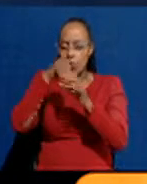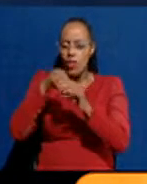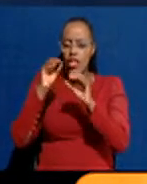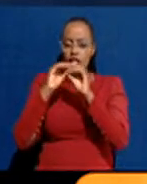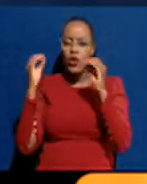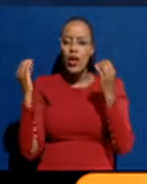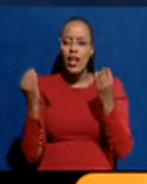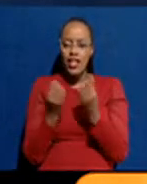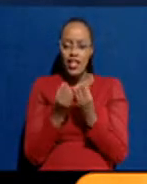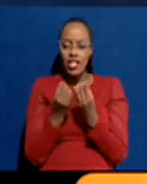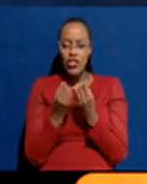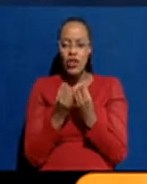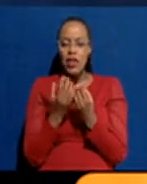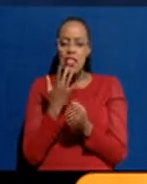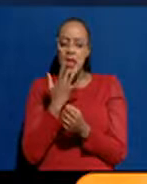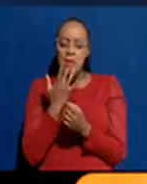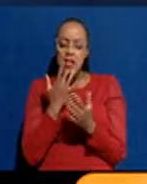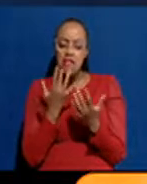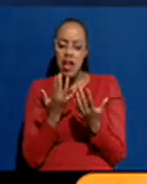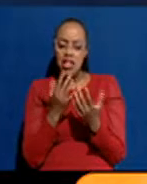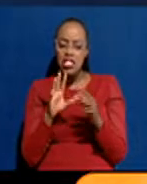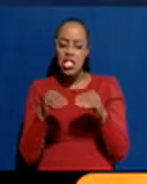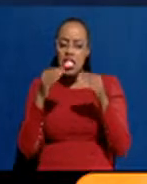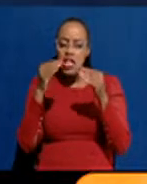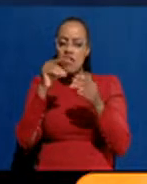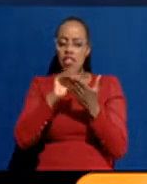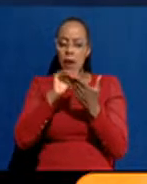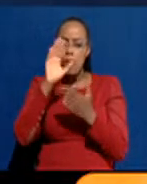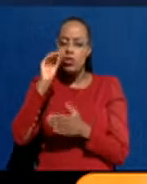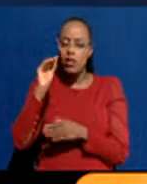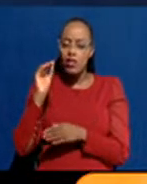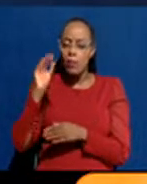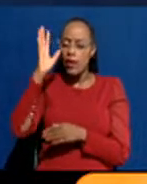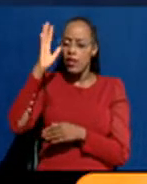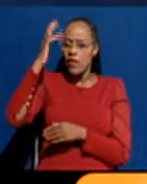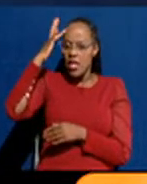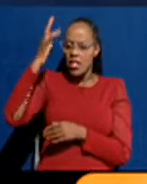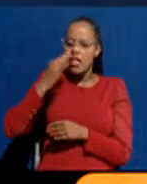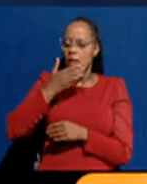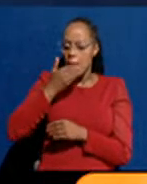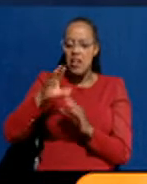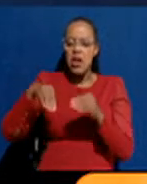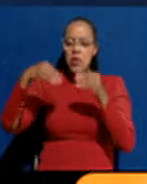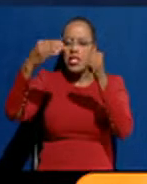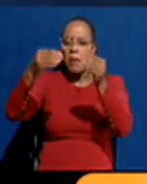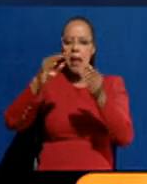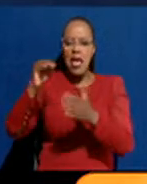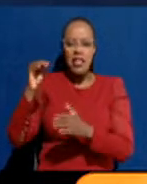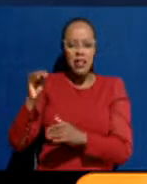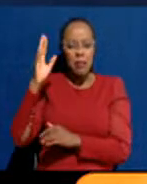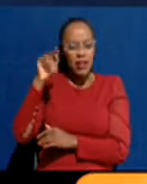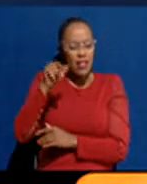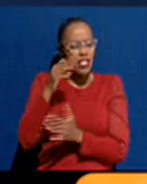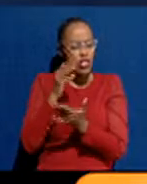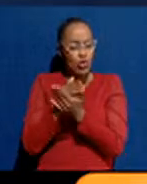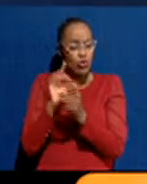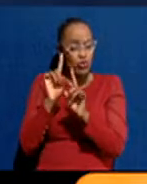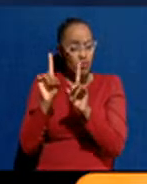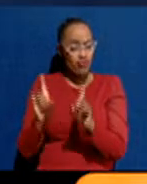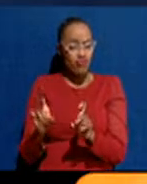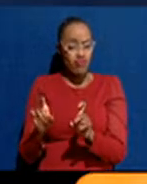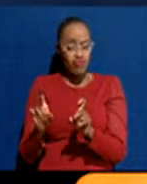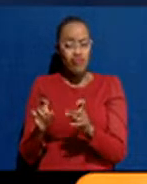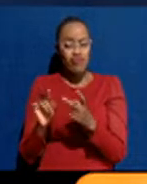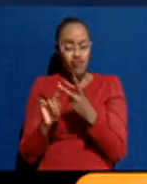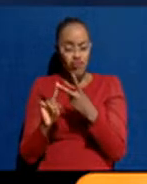organization, prefers to dispatch the most expensive. How true is that? And even when you